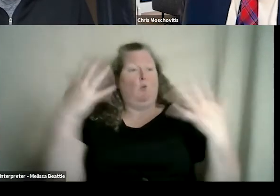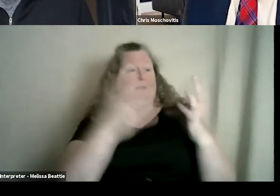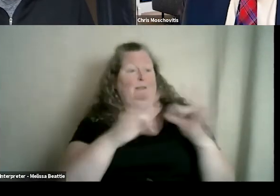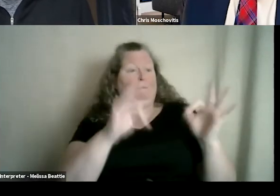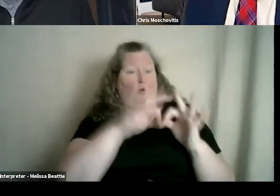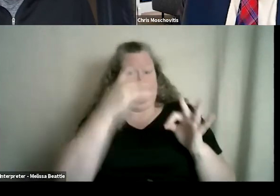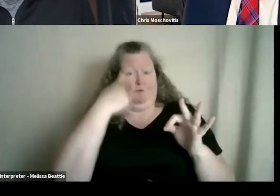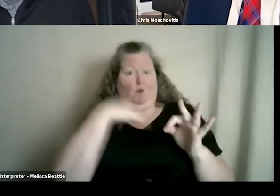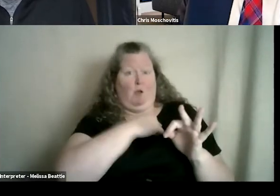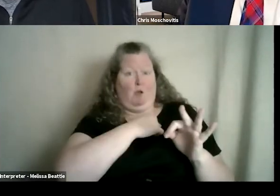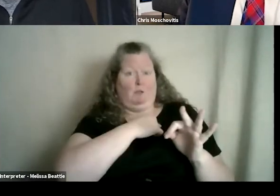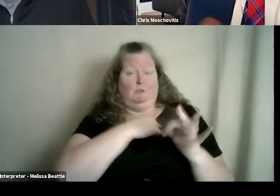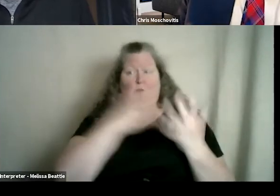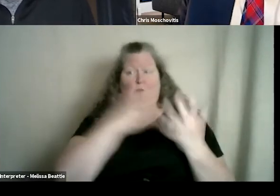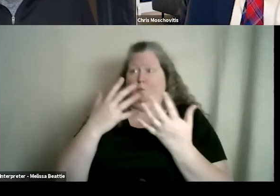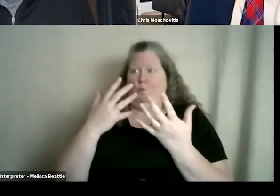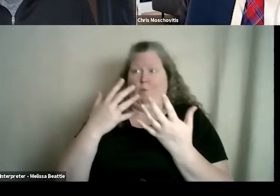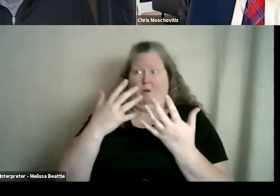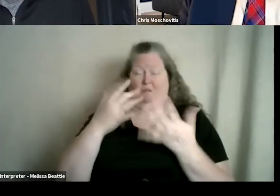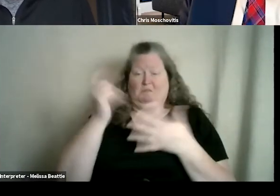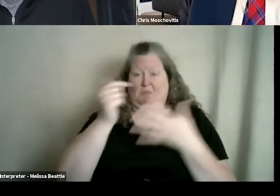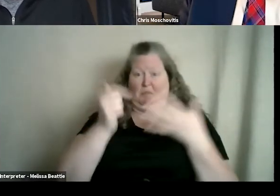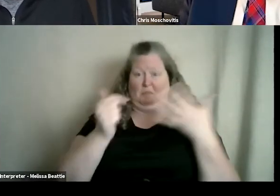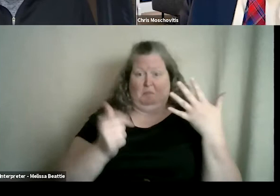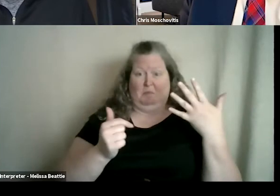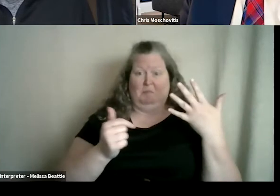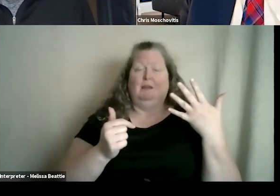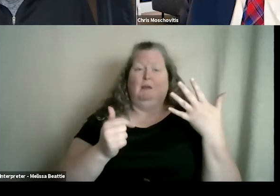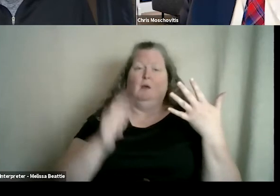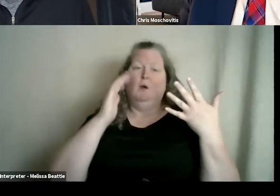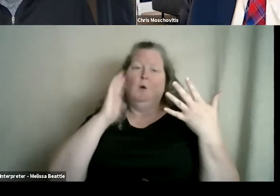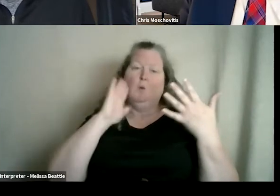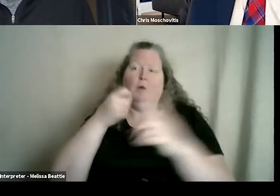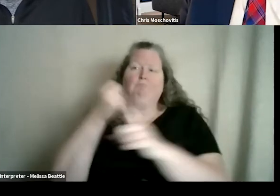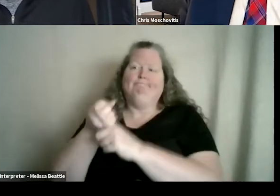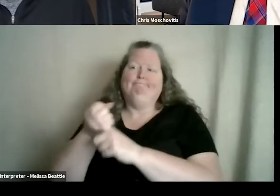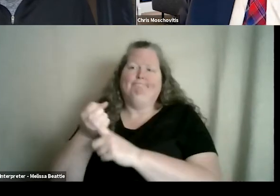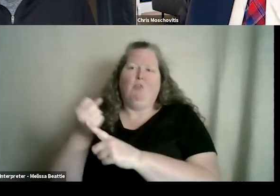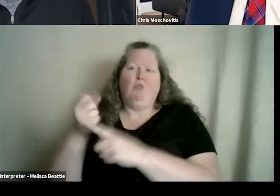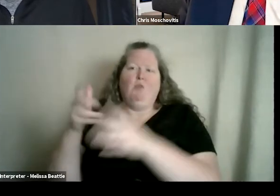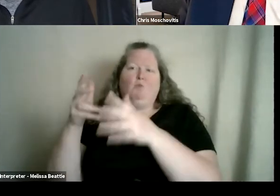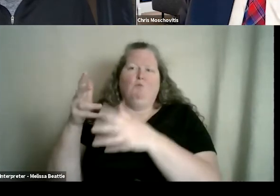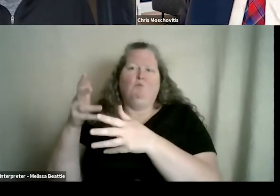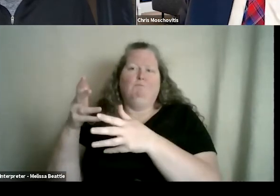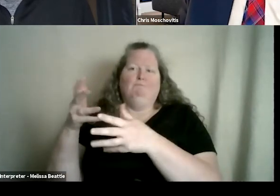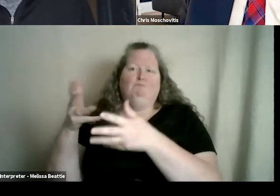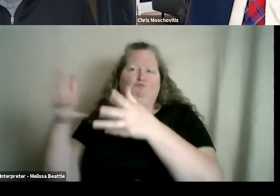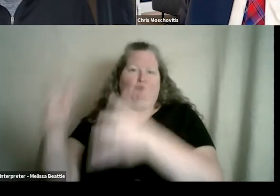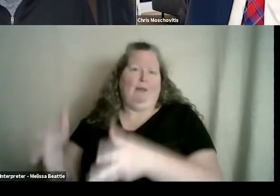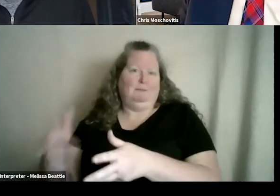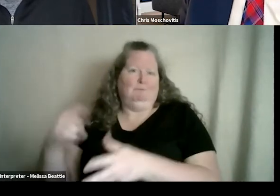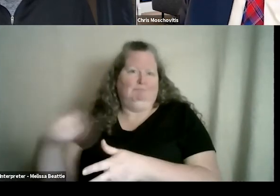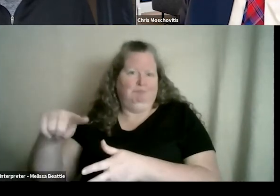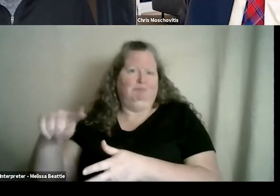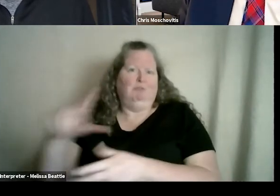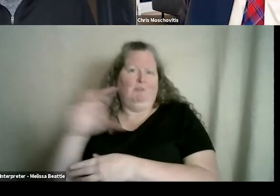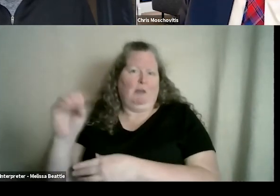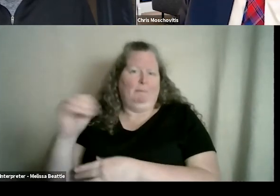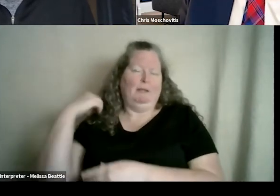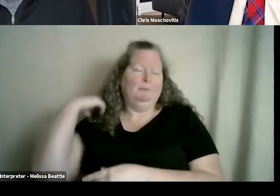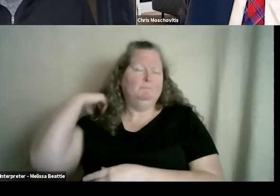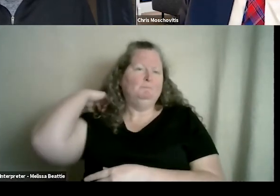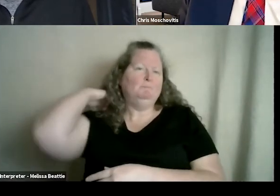this, that, and the other. So all of these things are linked. So that would be my short answer. With things